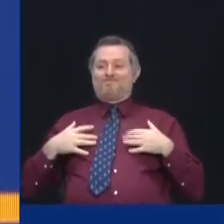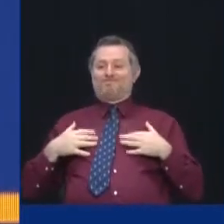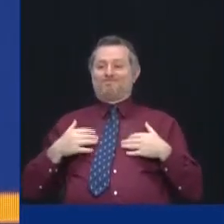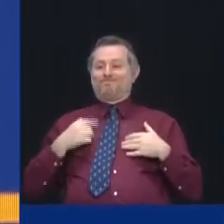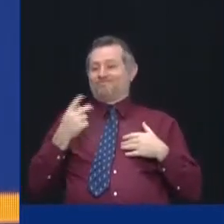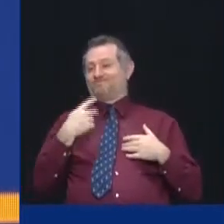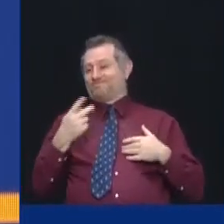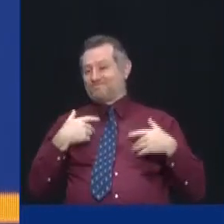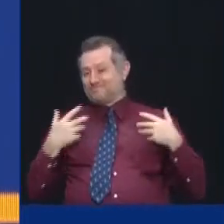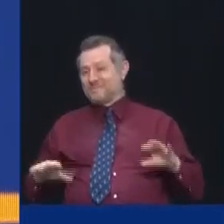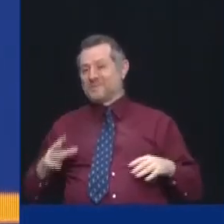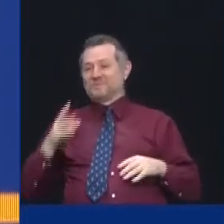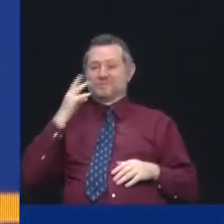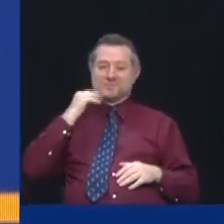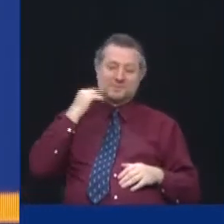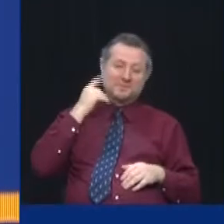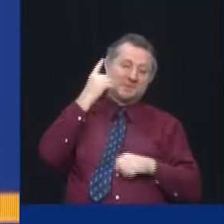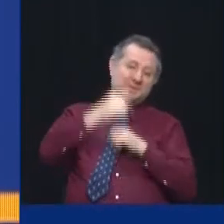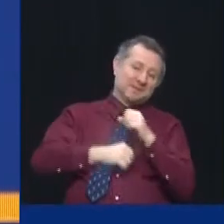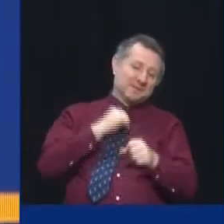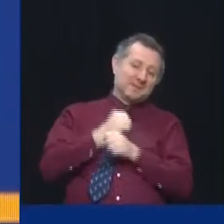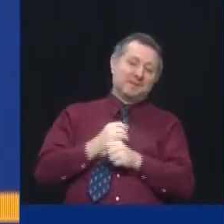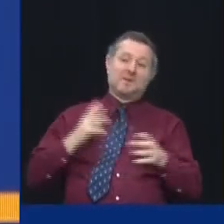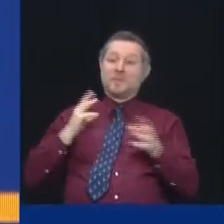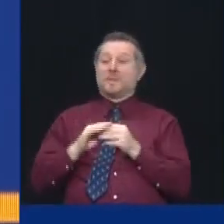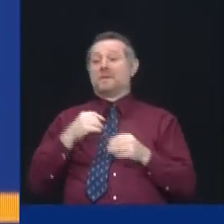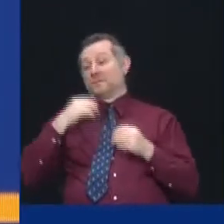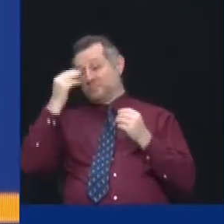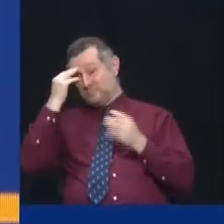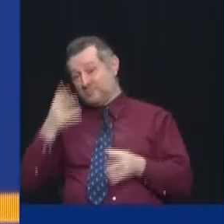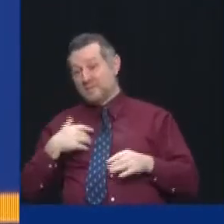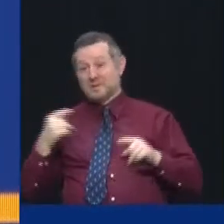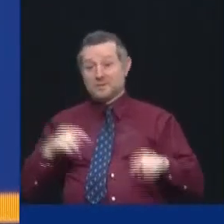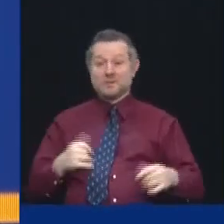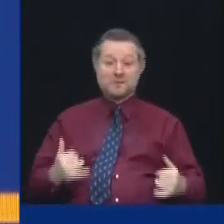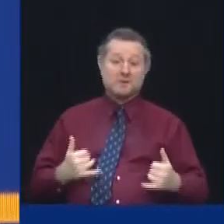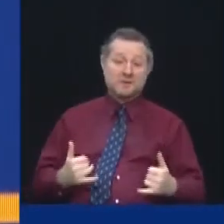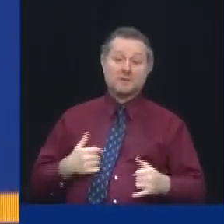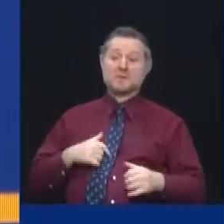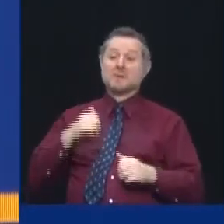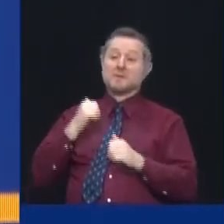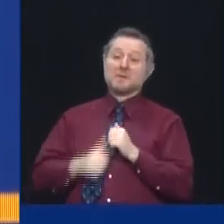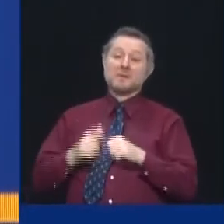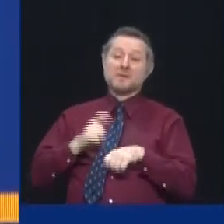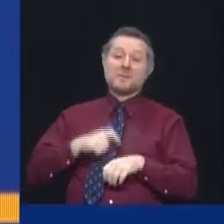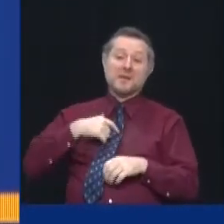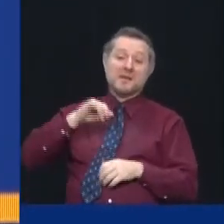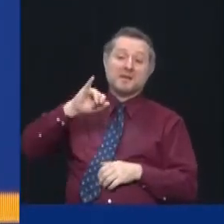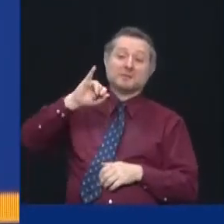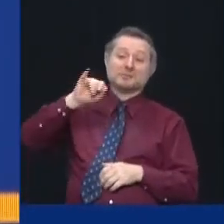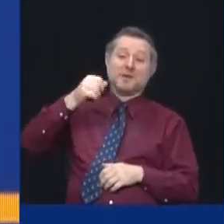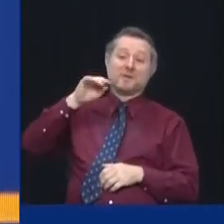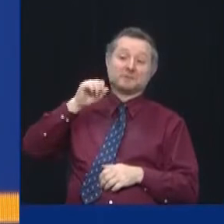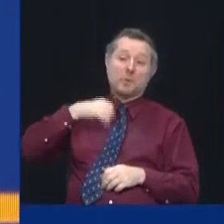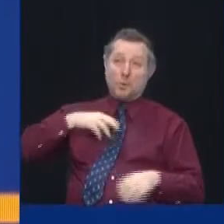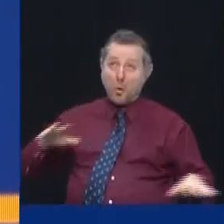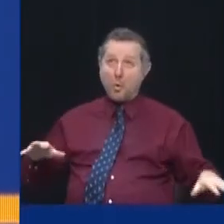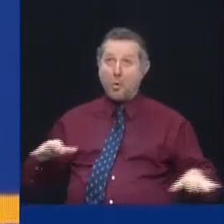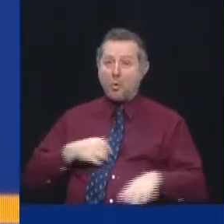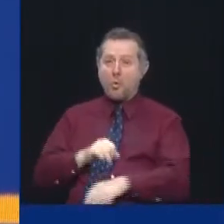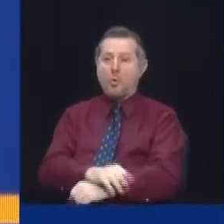year. And then tell me we can't. And I'll show you that we have and that we